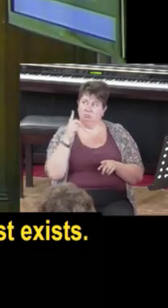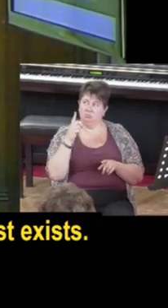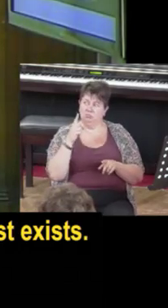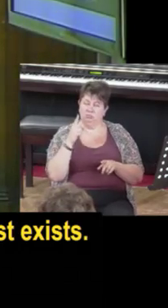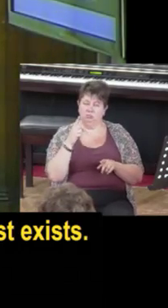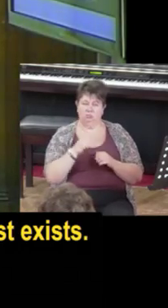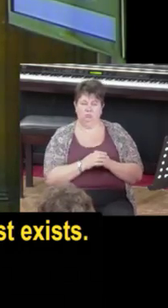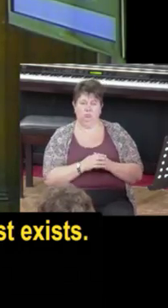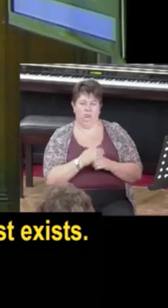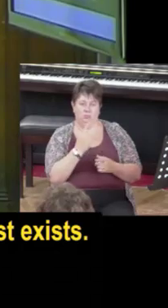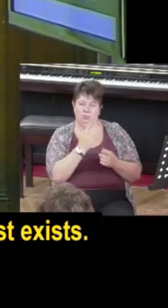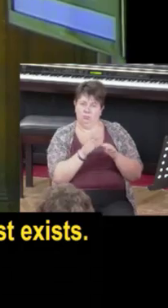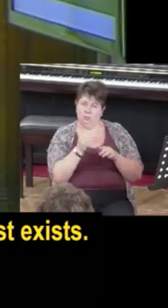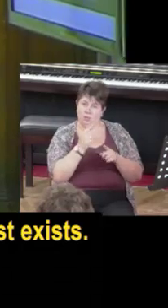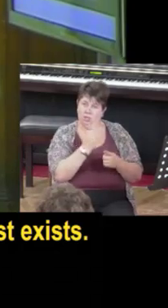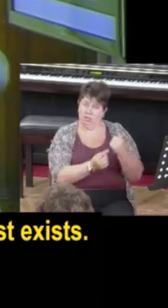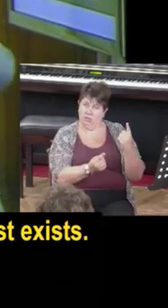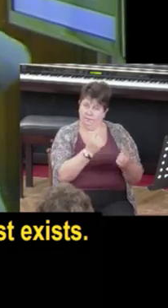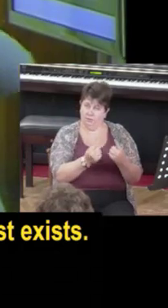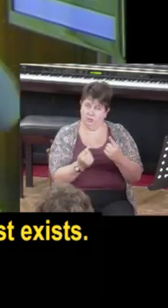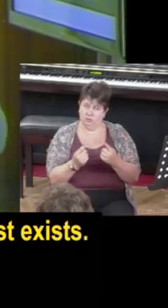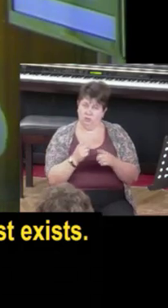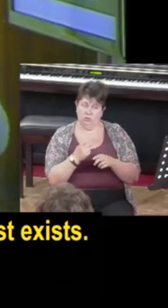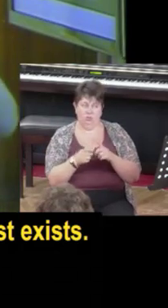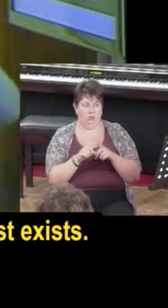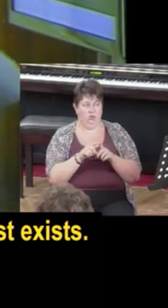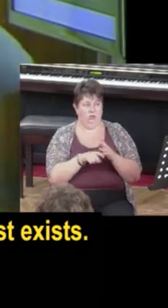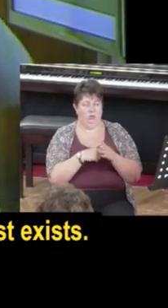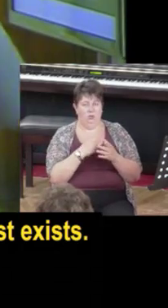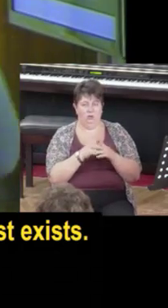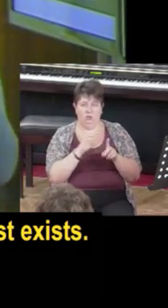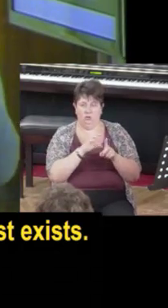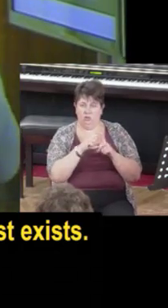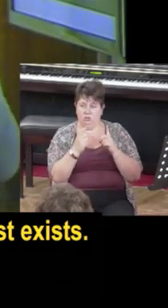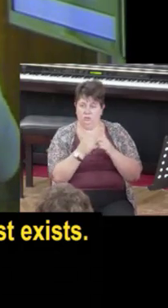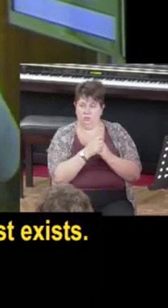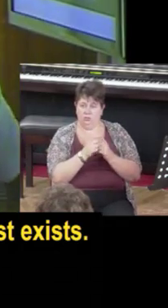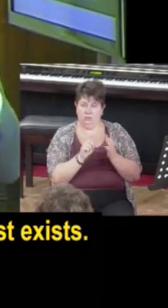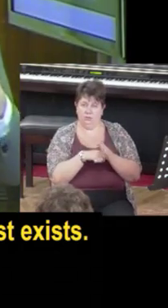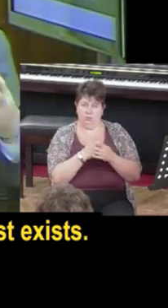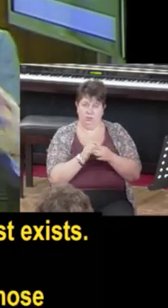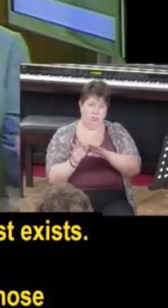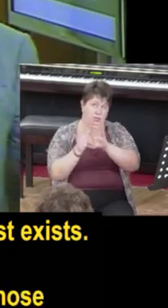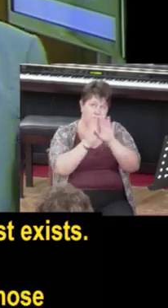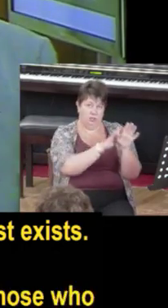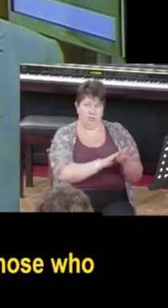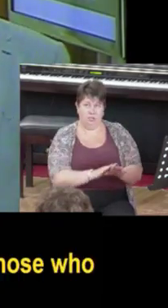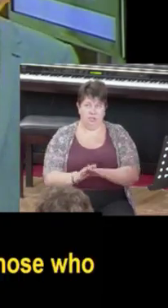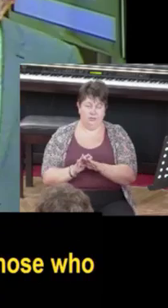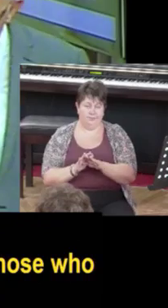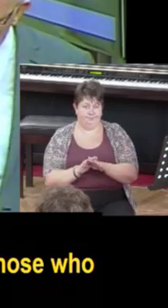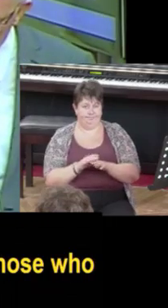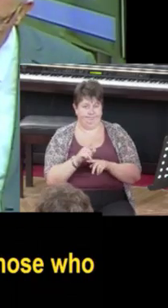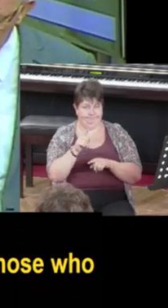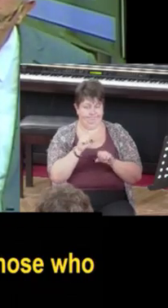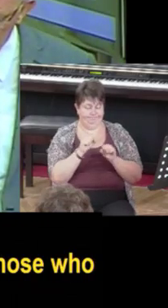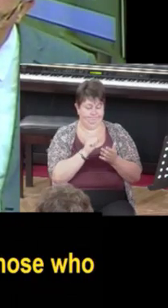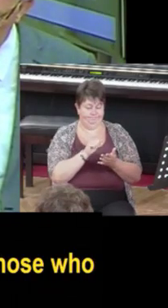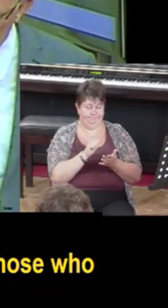lives, either as individuals or as a community, even as a nation, are on shaky